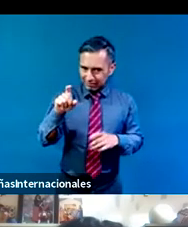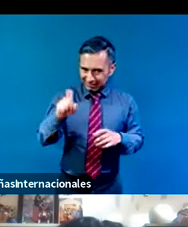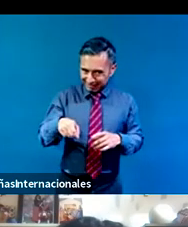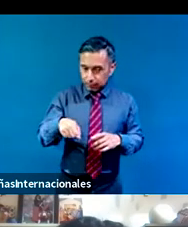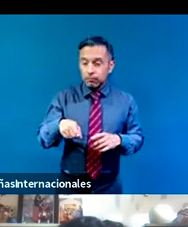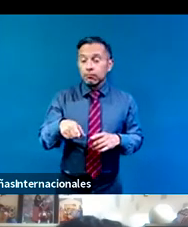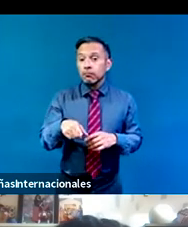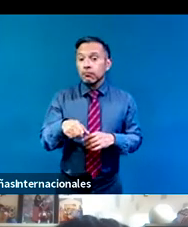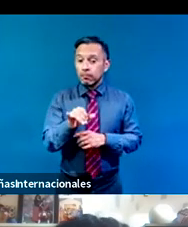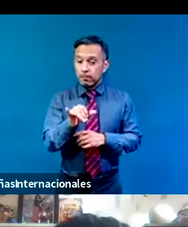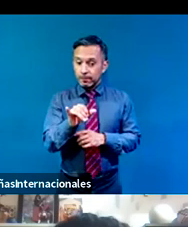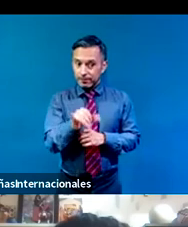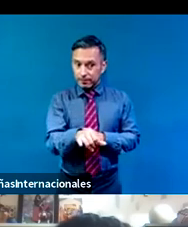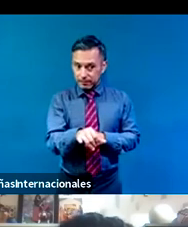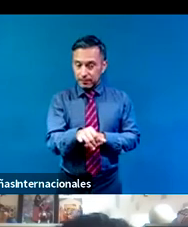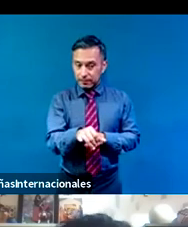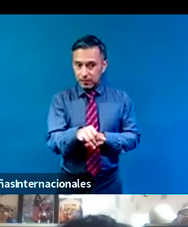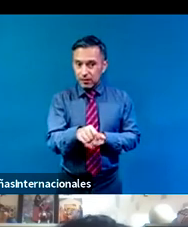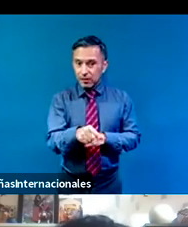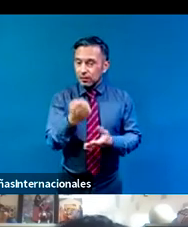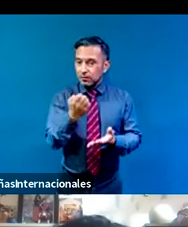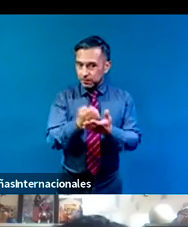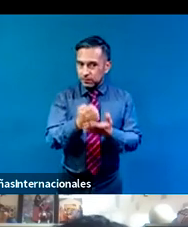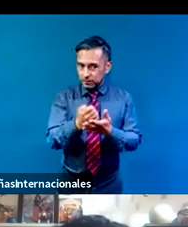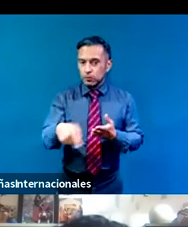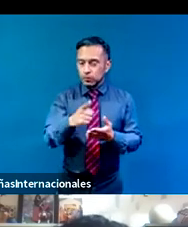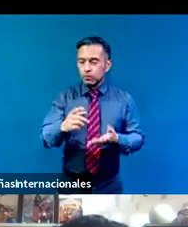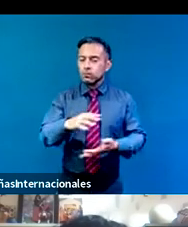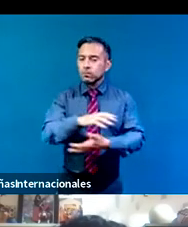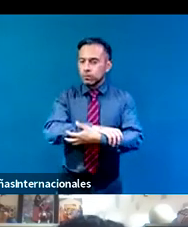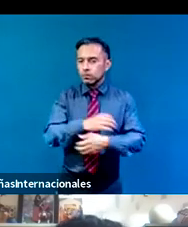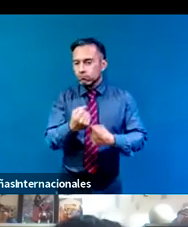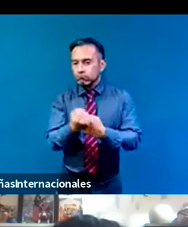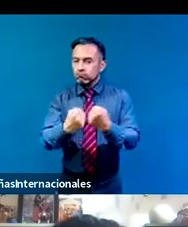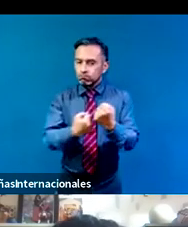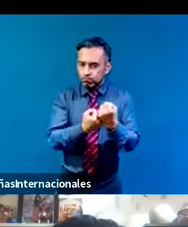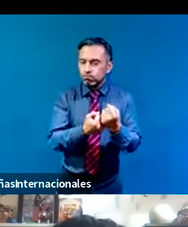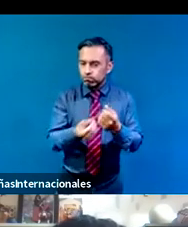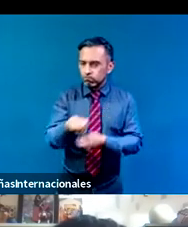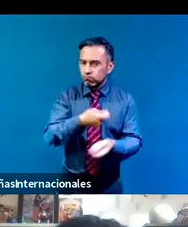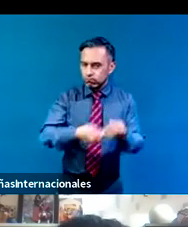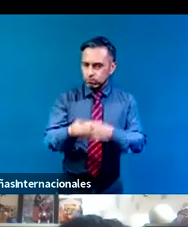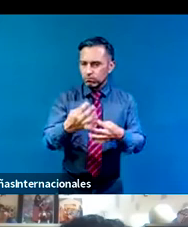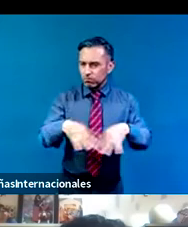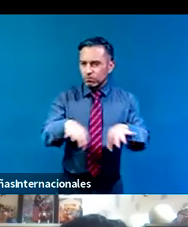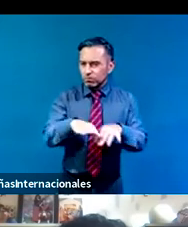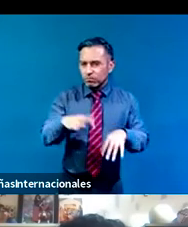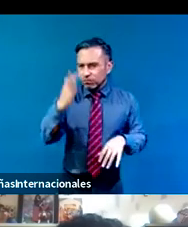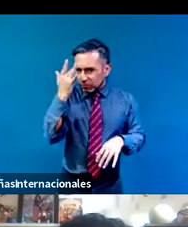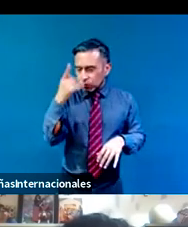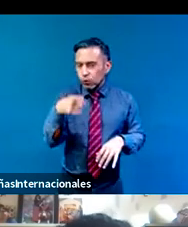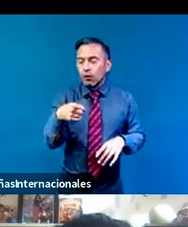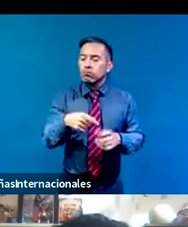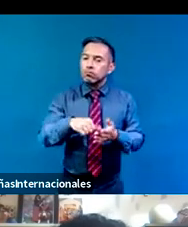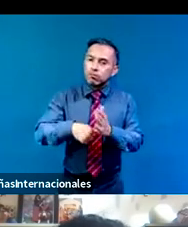solidarity economies, it's very important because it emphasizes what happens at the local level, and we still need to promote